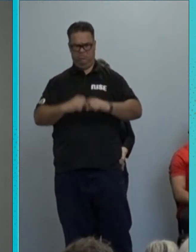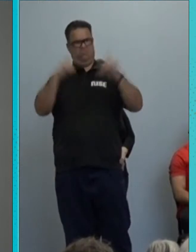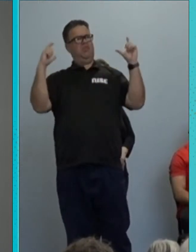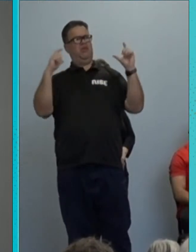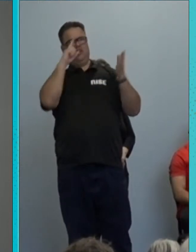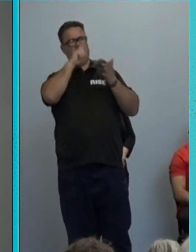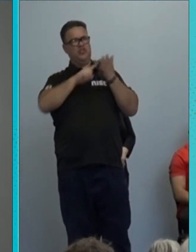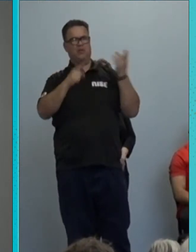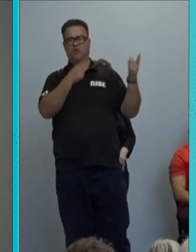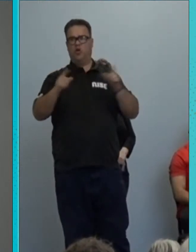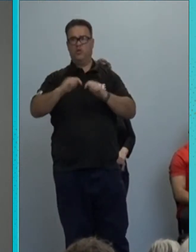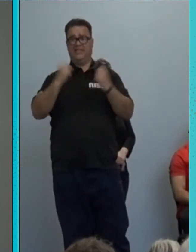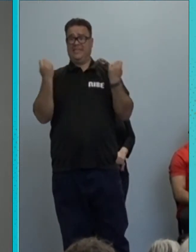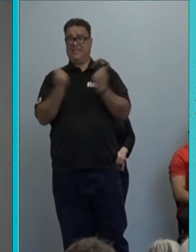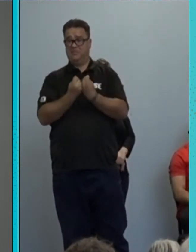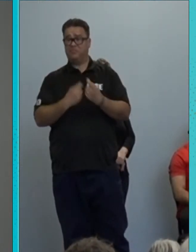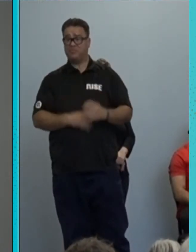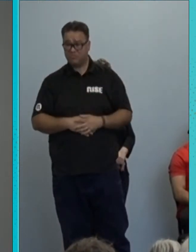out this team.